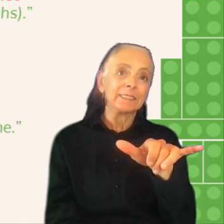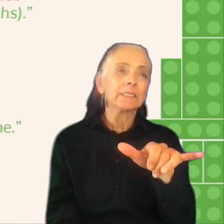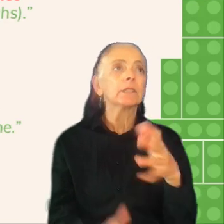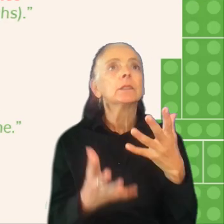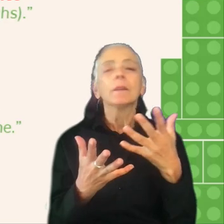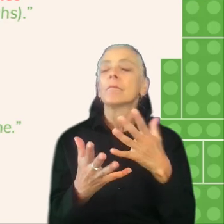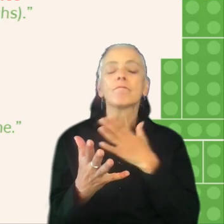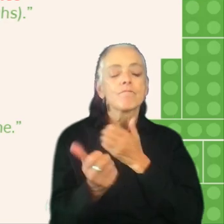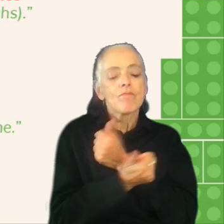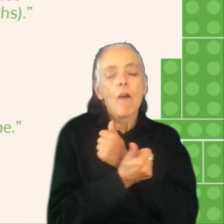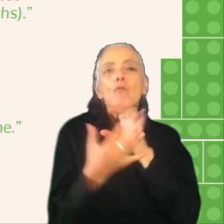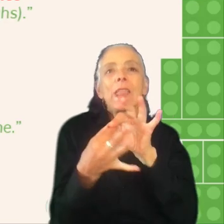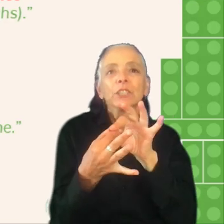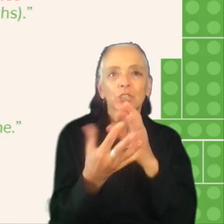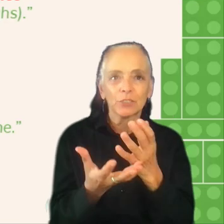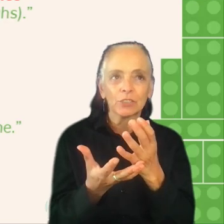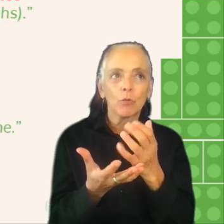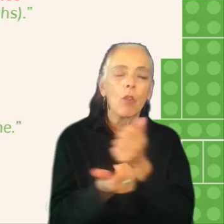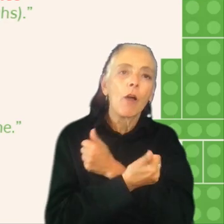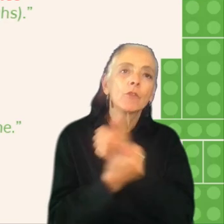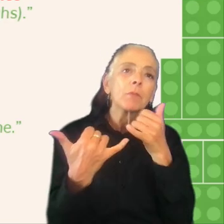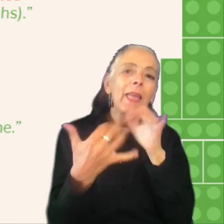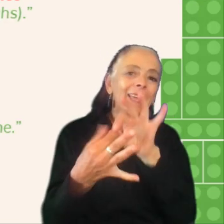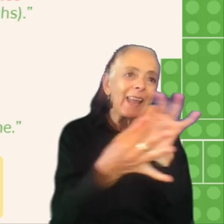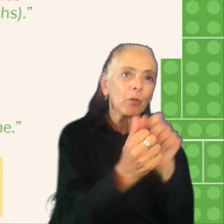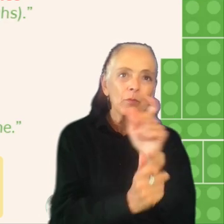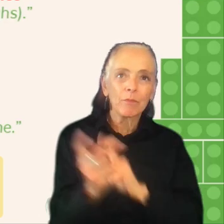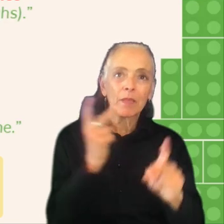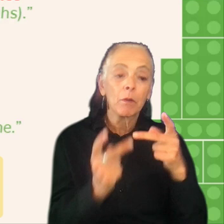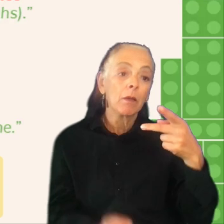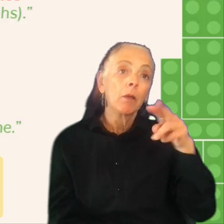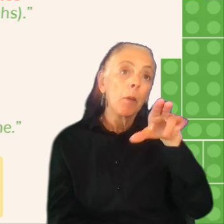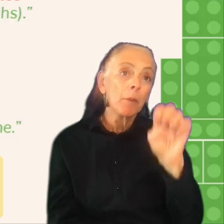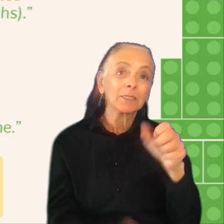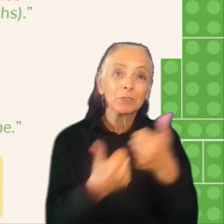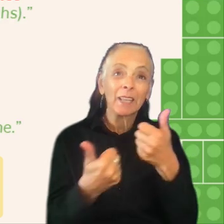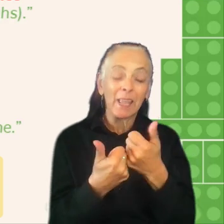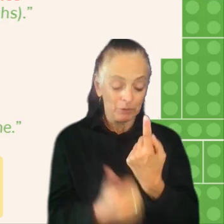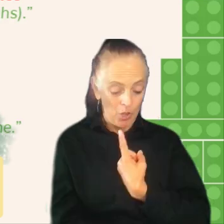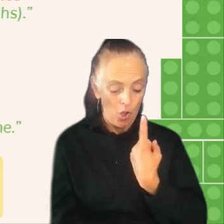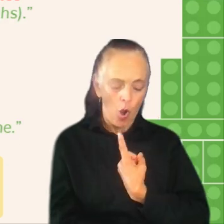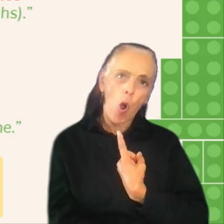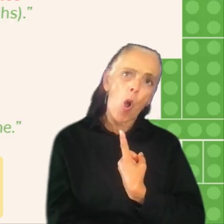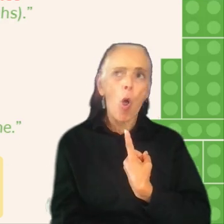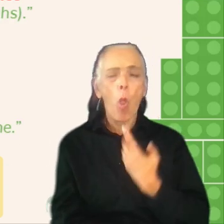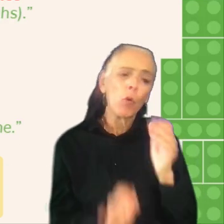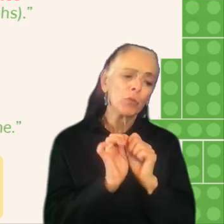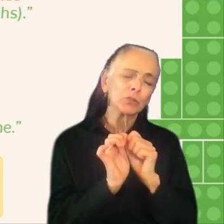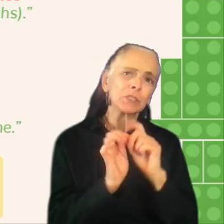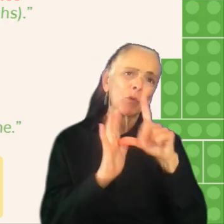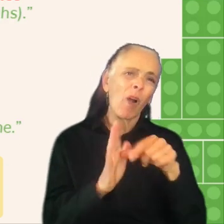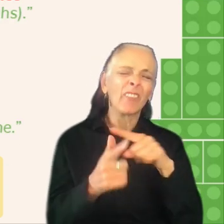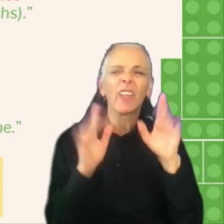she loved playing games to connect with other people. When we played the puzzle games, she was playing by herself, so she would persist up